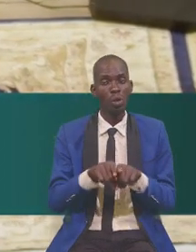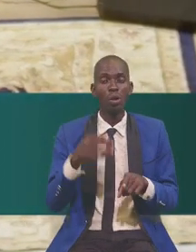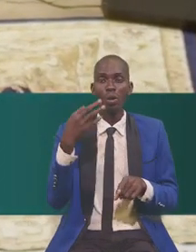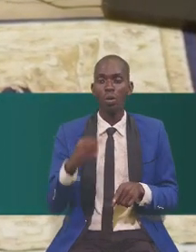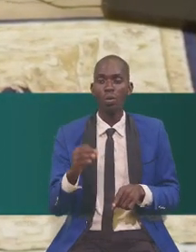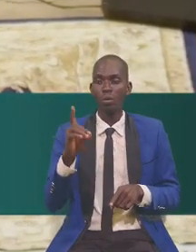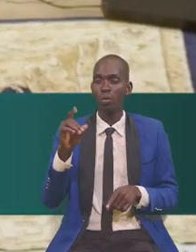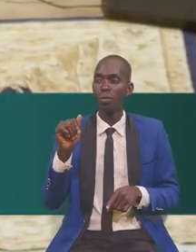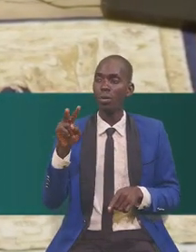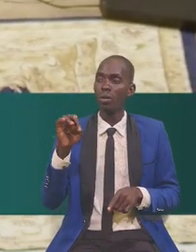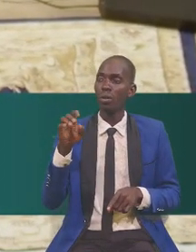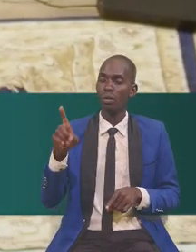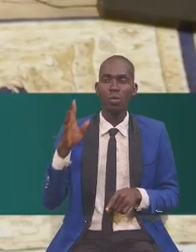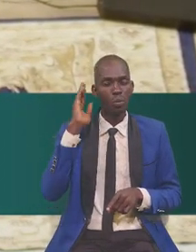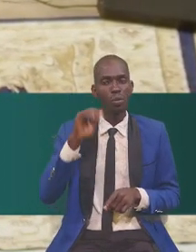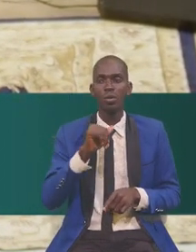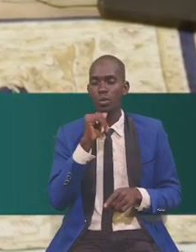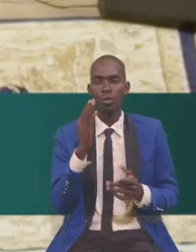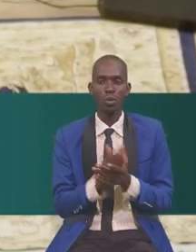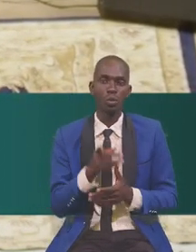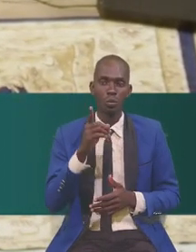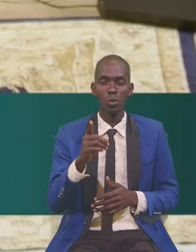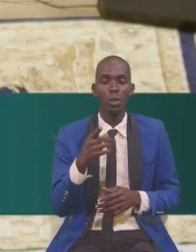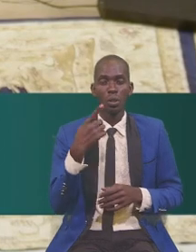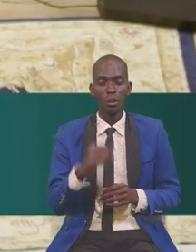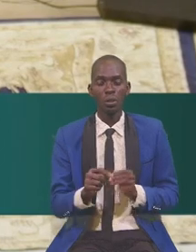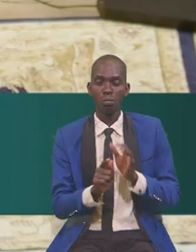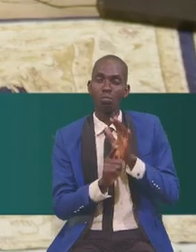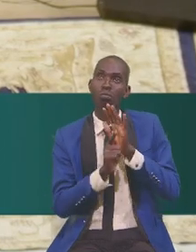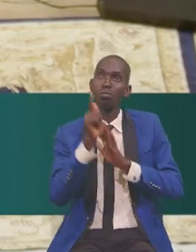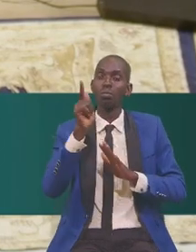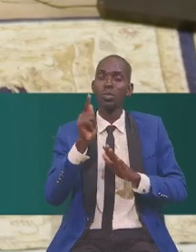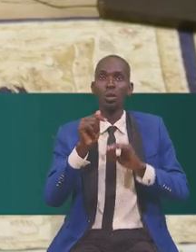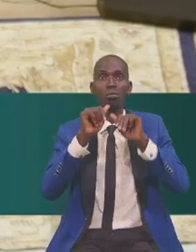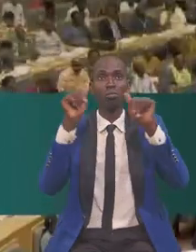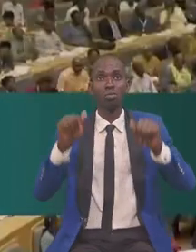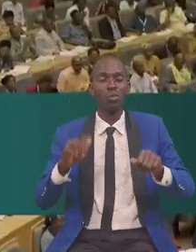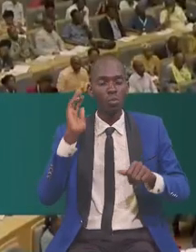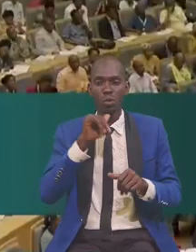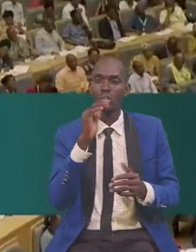not stop you. The stature of Goliath will not stop you.